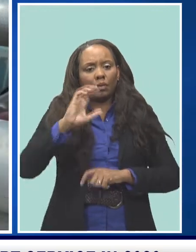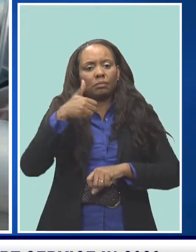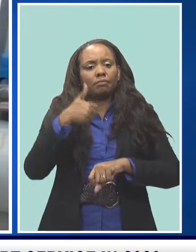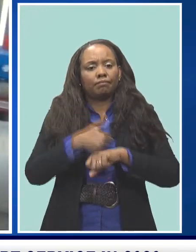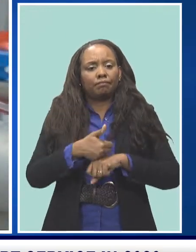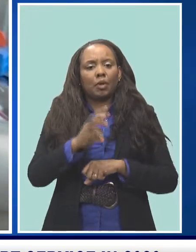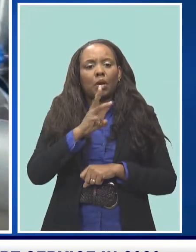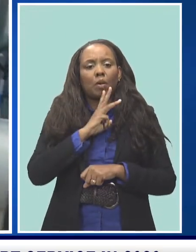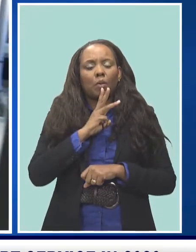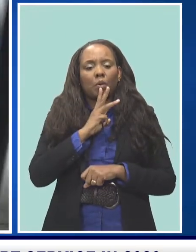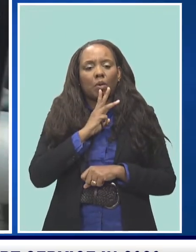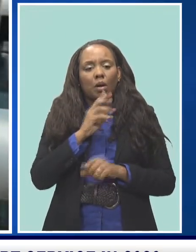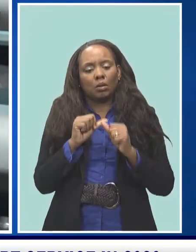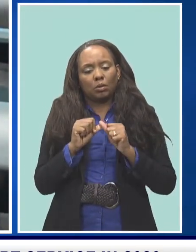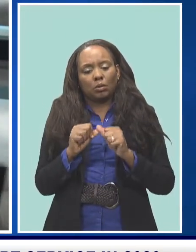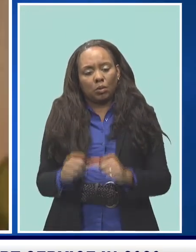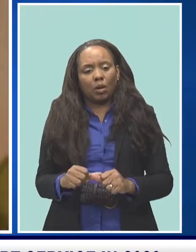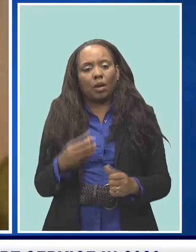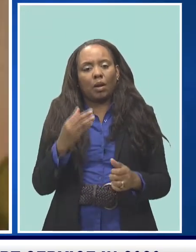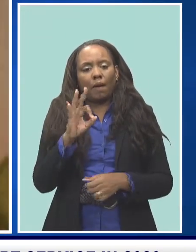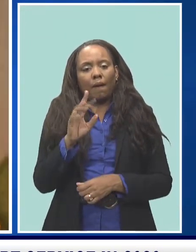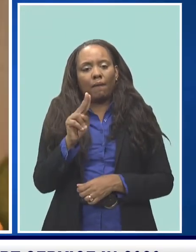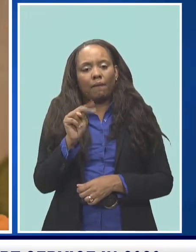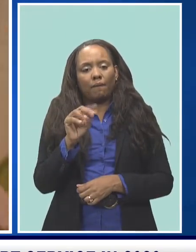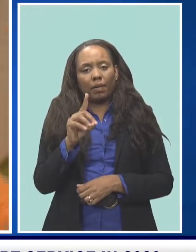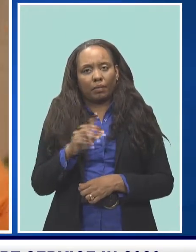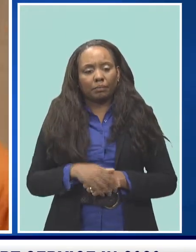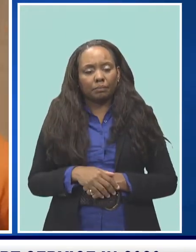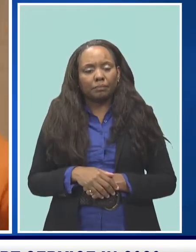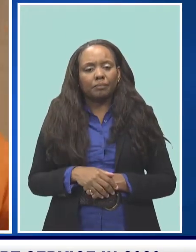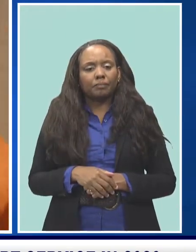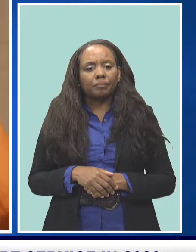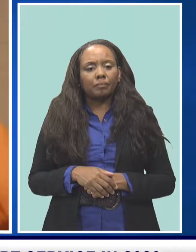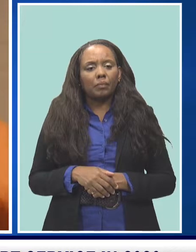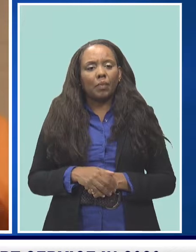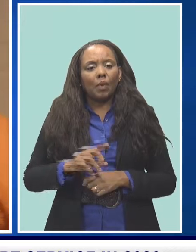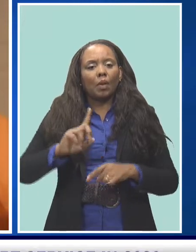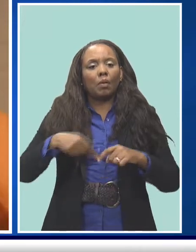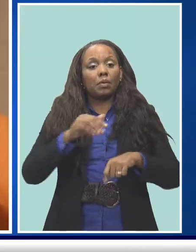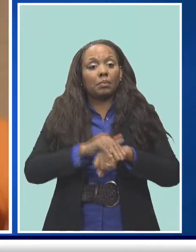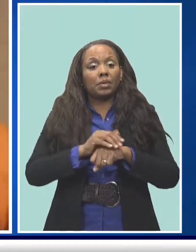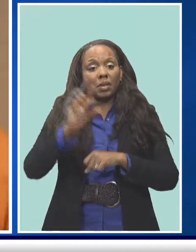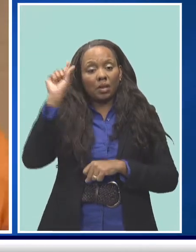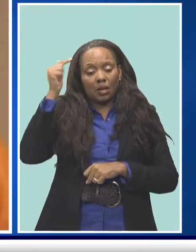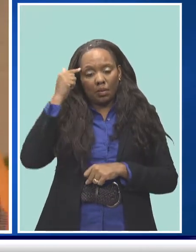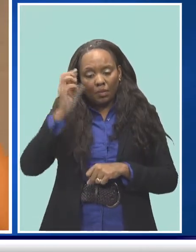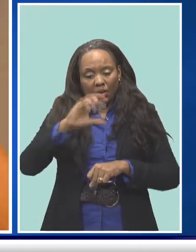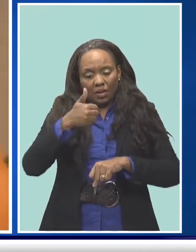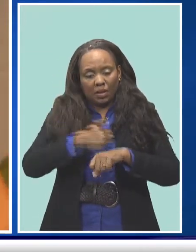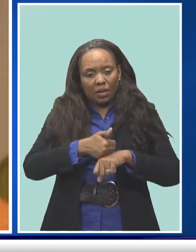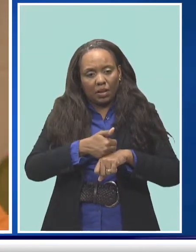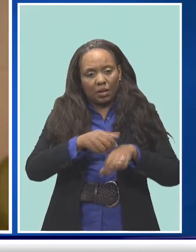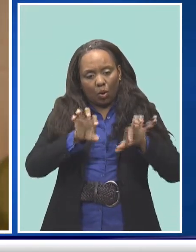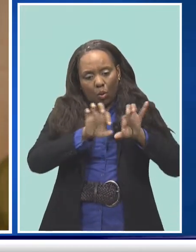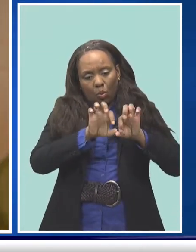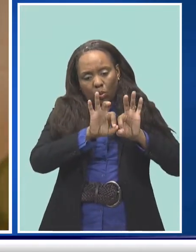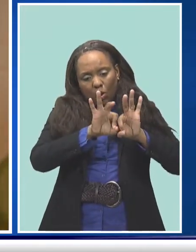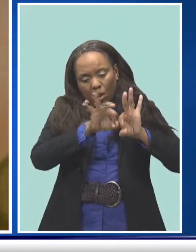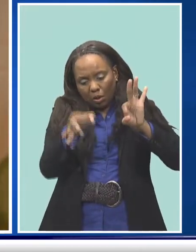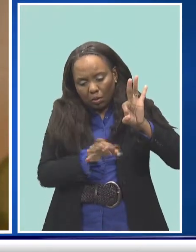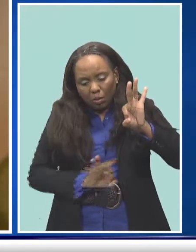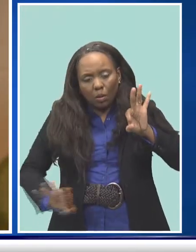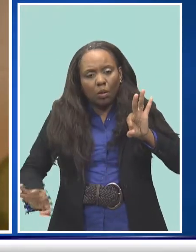of a water stabilization fund. When the British government put down these mains more than 100 years ago, they had an empire to pay